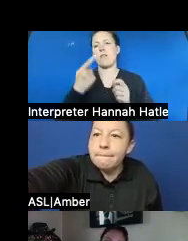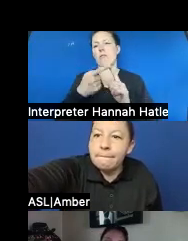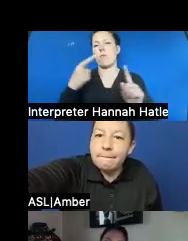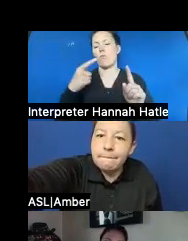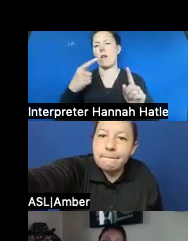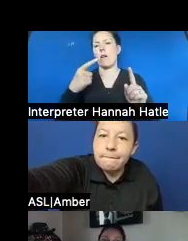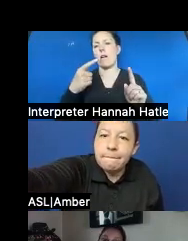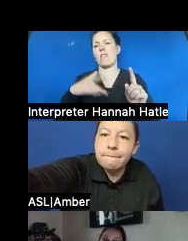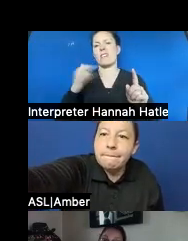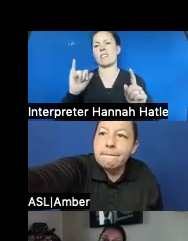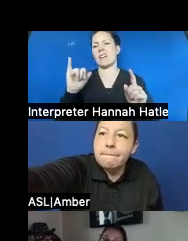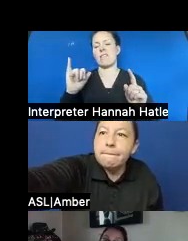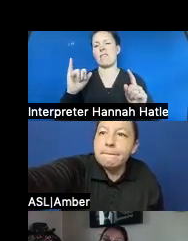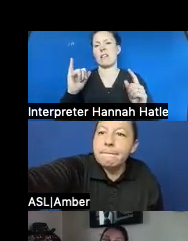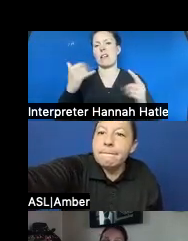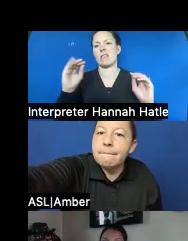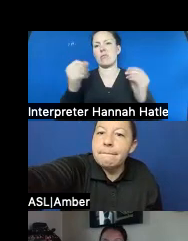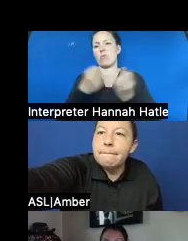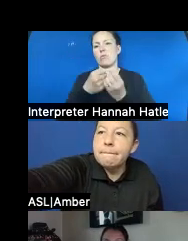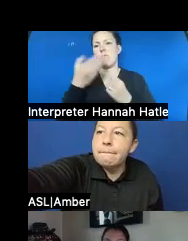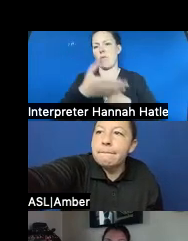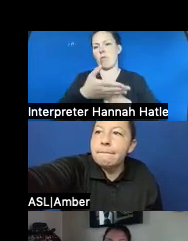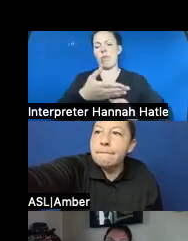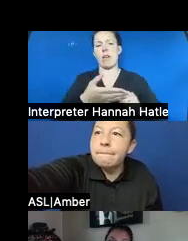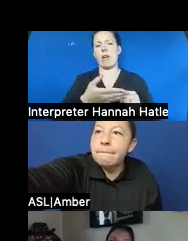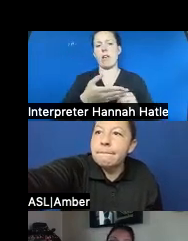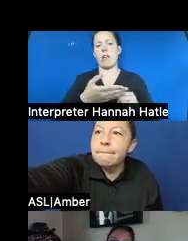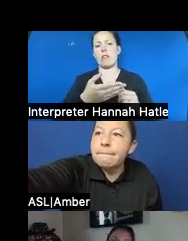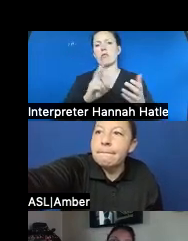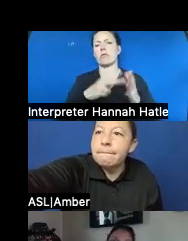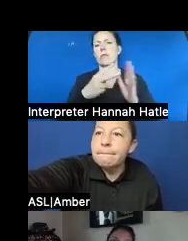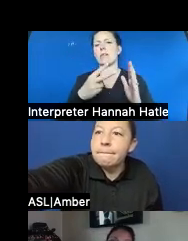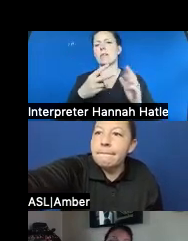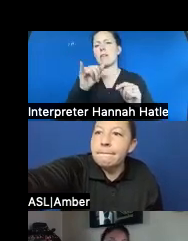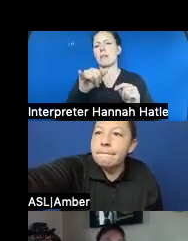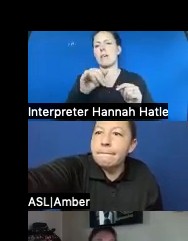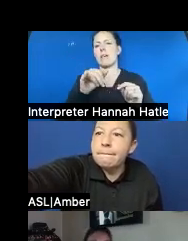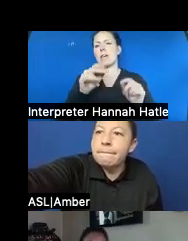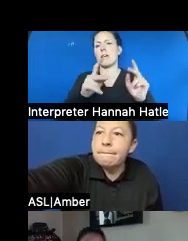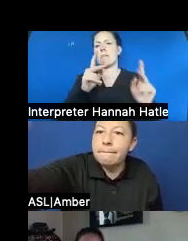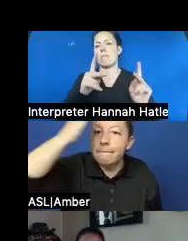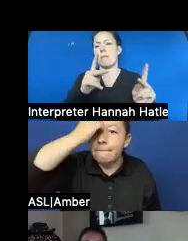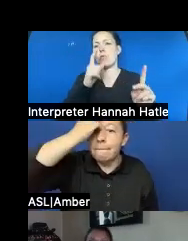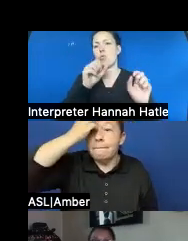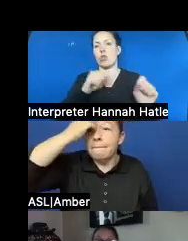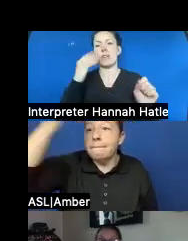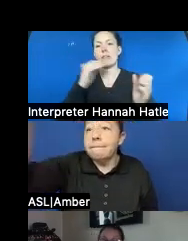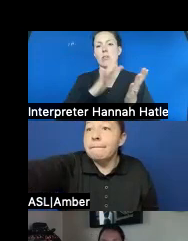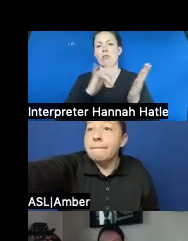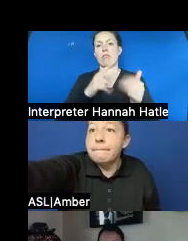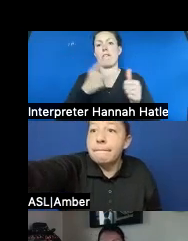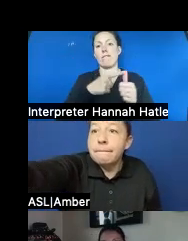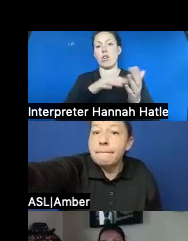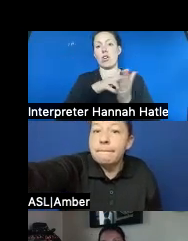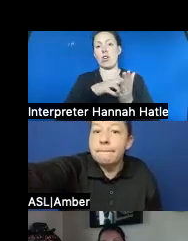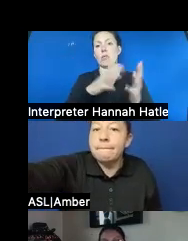not intervened in any opportunity. We want to center those that can be targeted first and do it